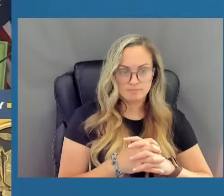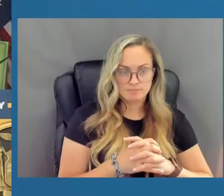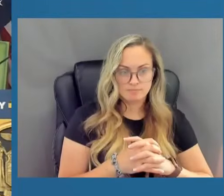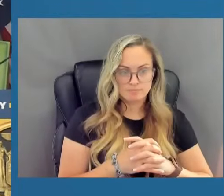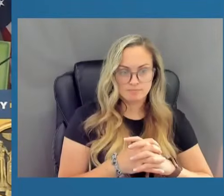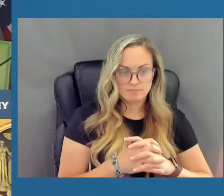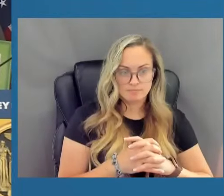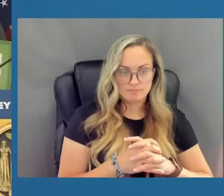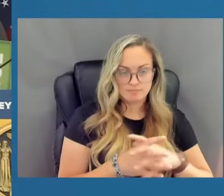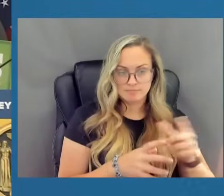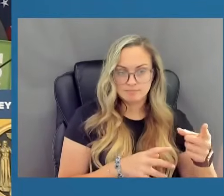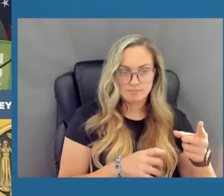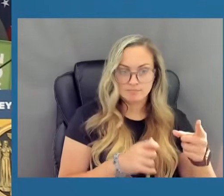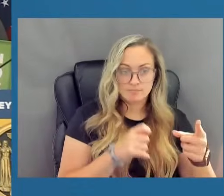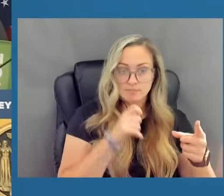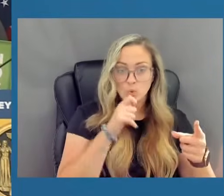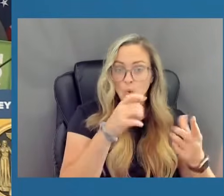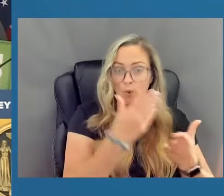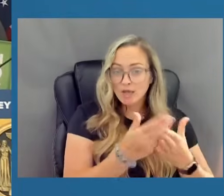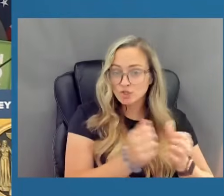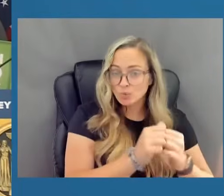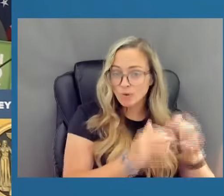This won't get you without a stamp.